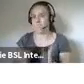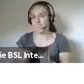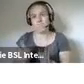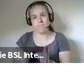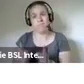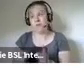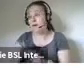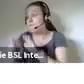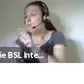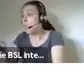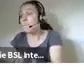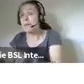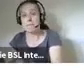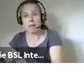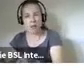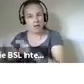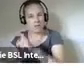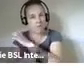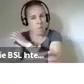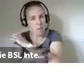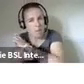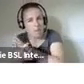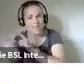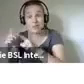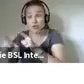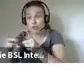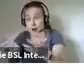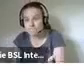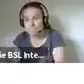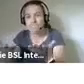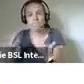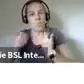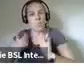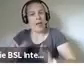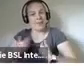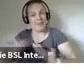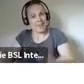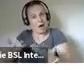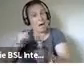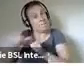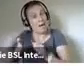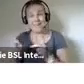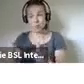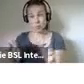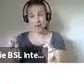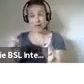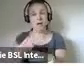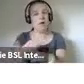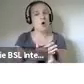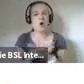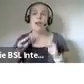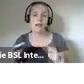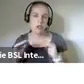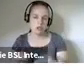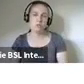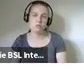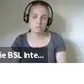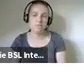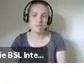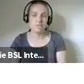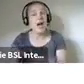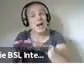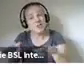lift people or lift children up and out of poverty, and it's the best investment in achieving children's